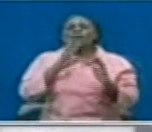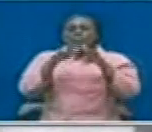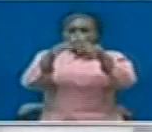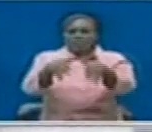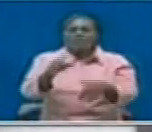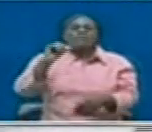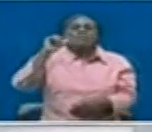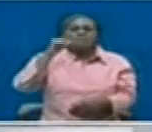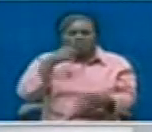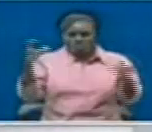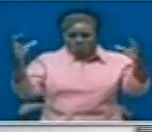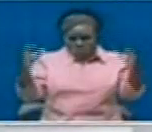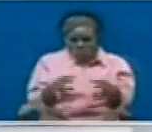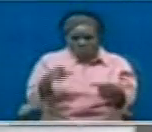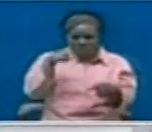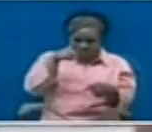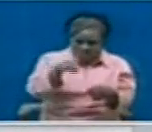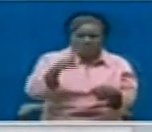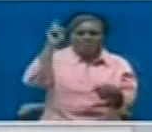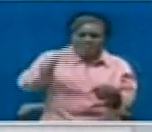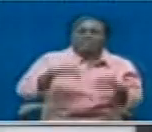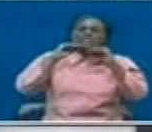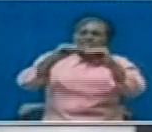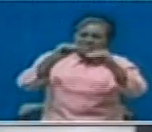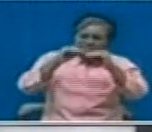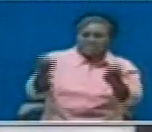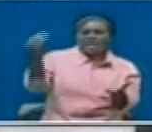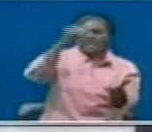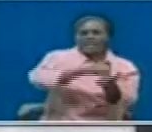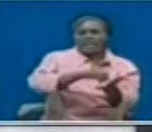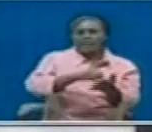that new group again is now what needs to be trained, you know.